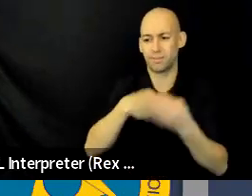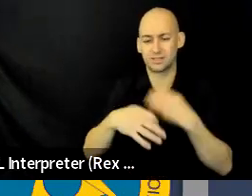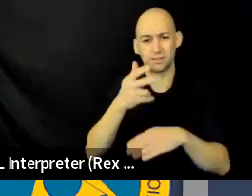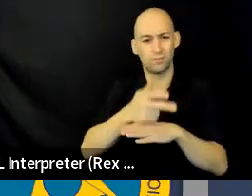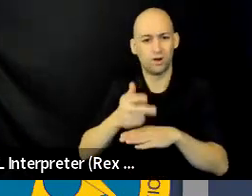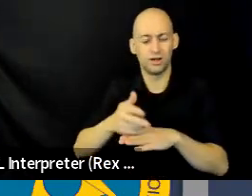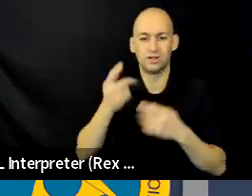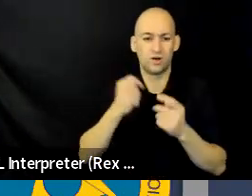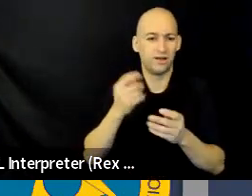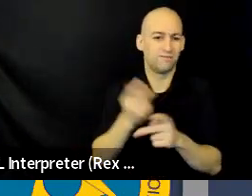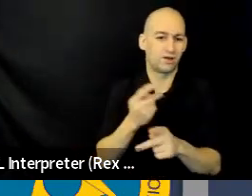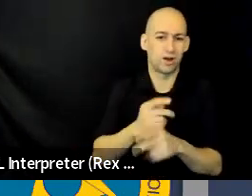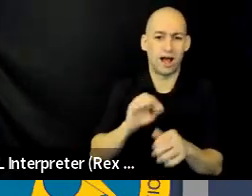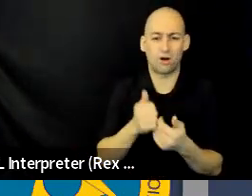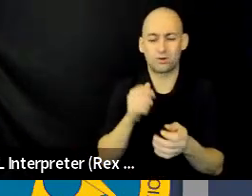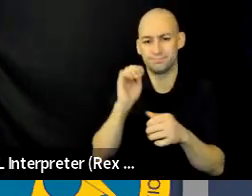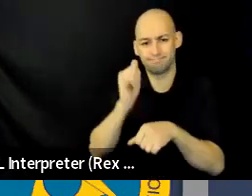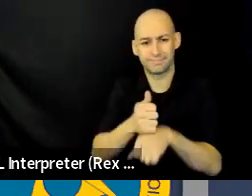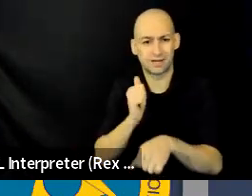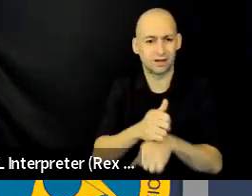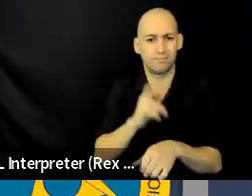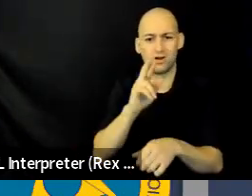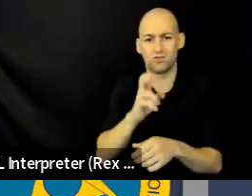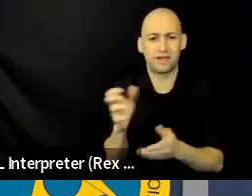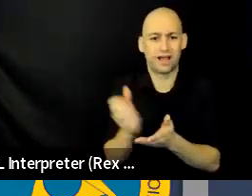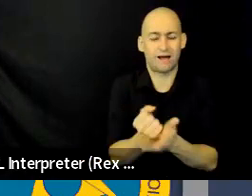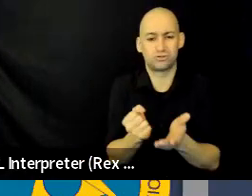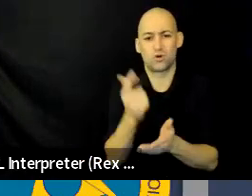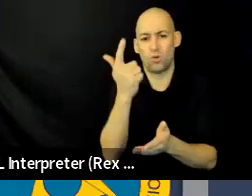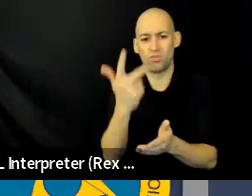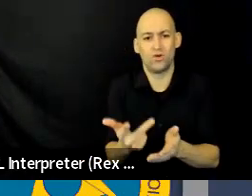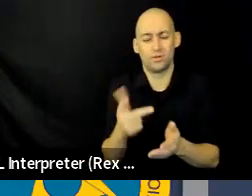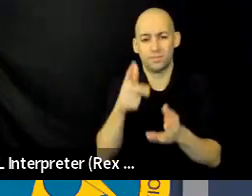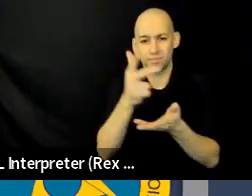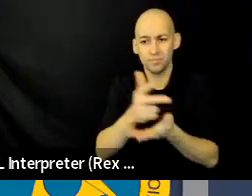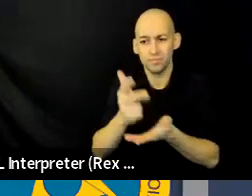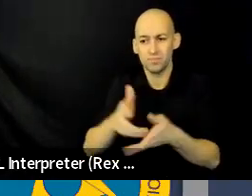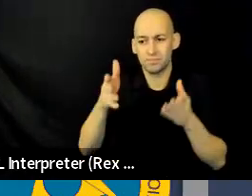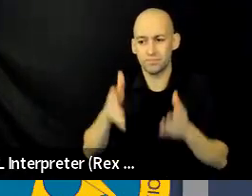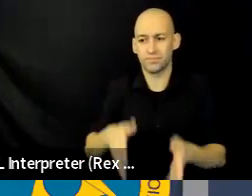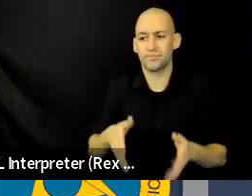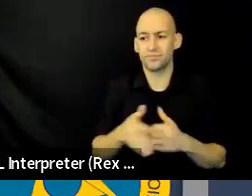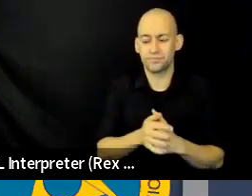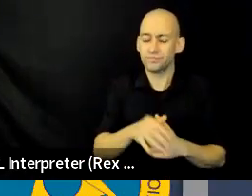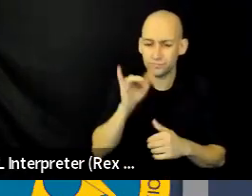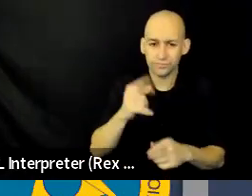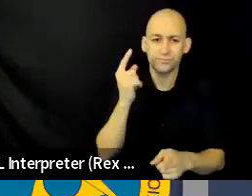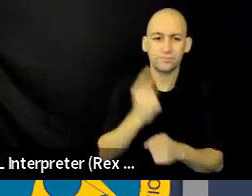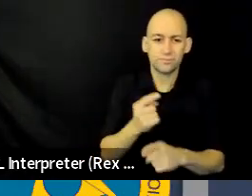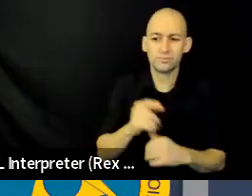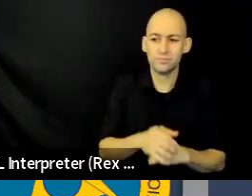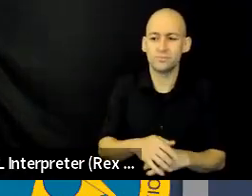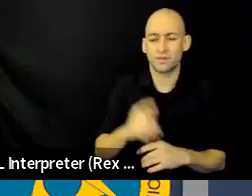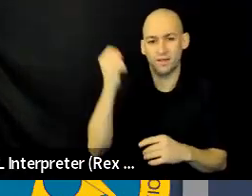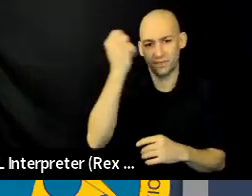how to maneuver things to recapture the third of the parking that's lost, things like that. That's exactly right. So in theory, we